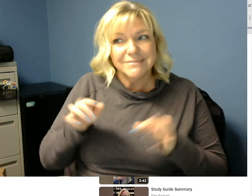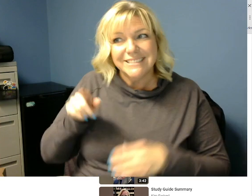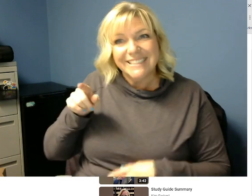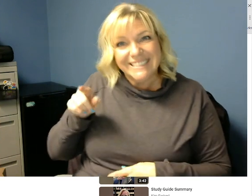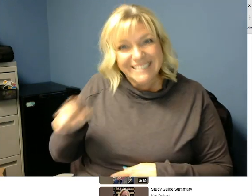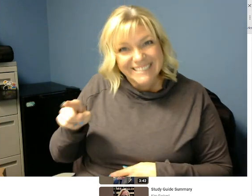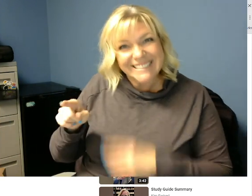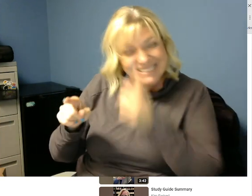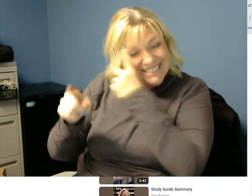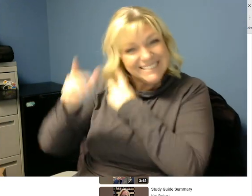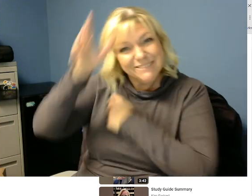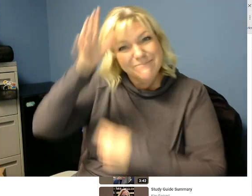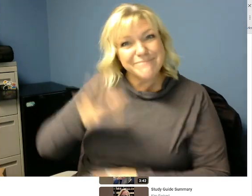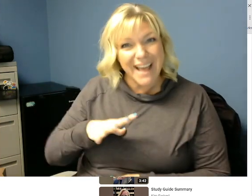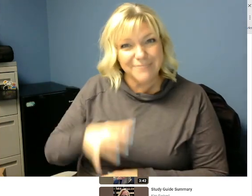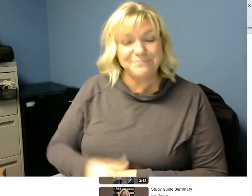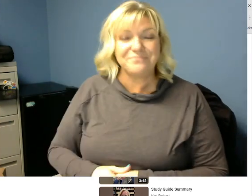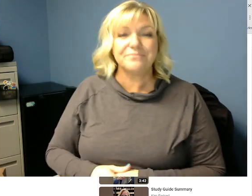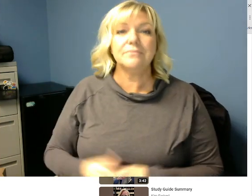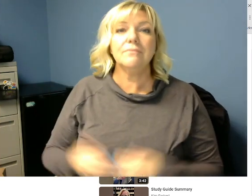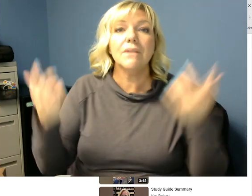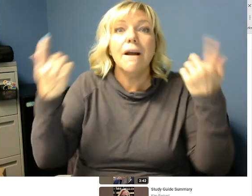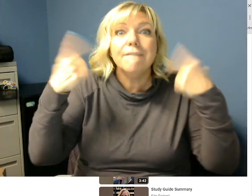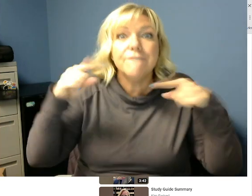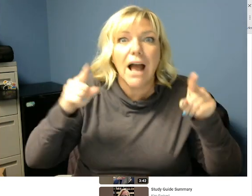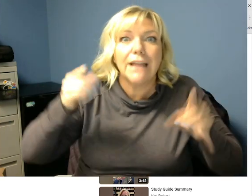Finally, they asked Hall